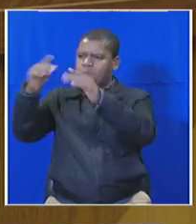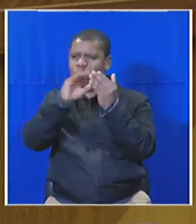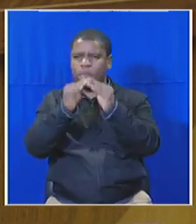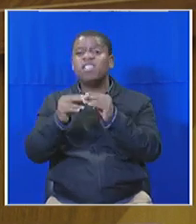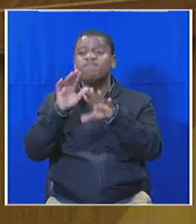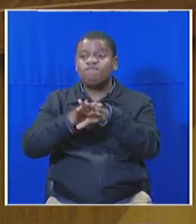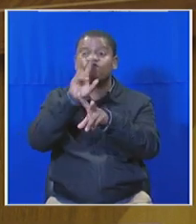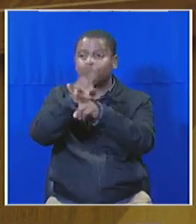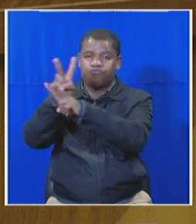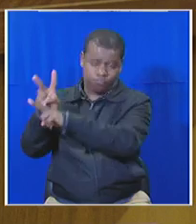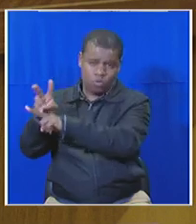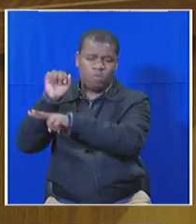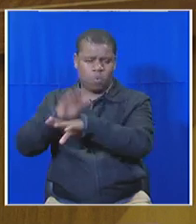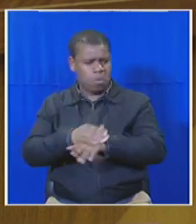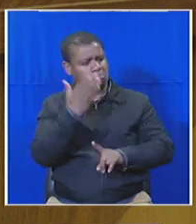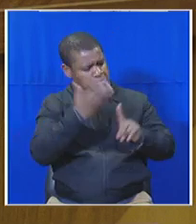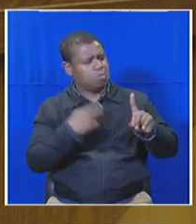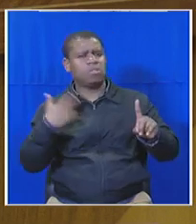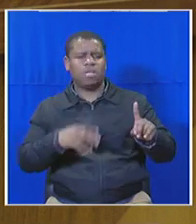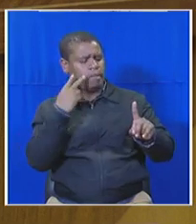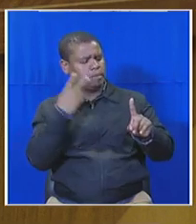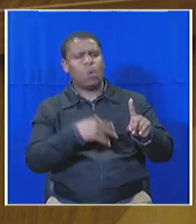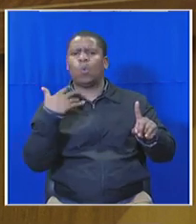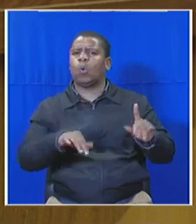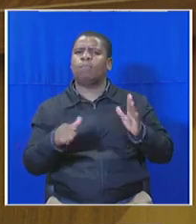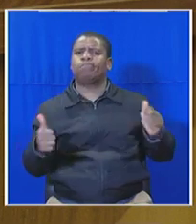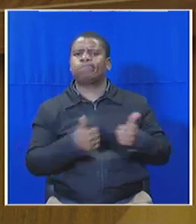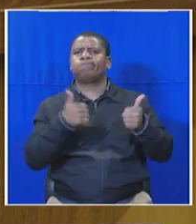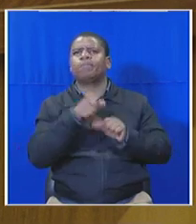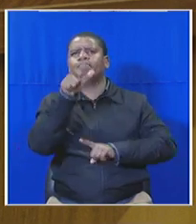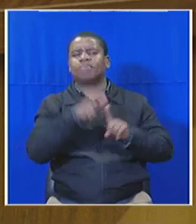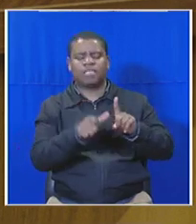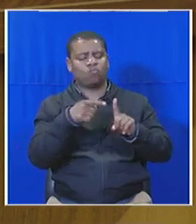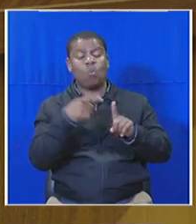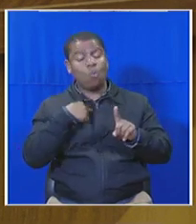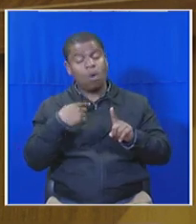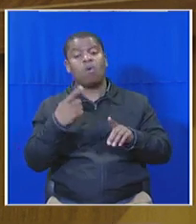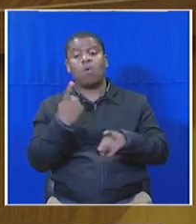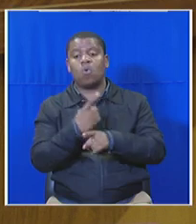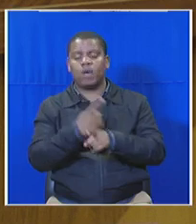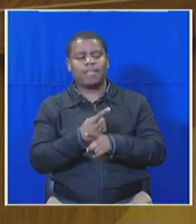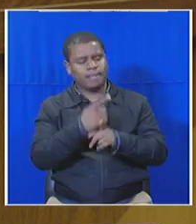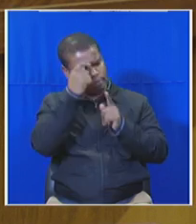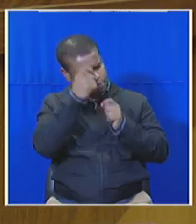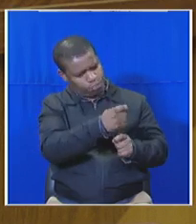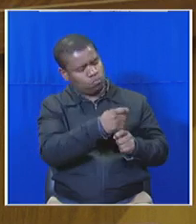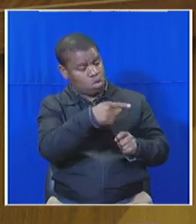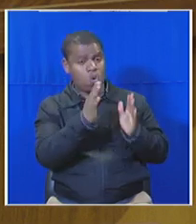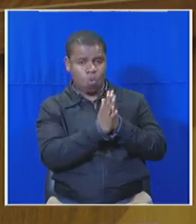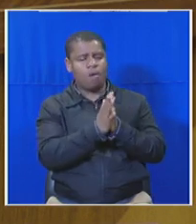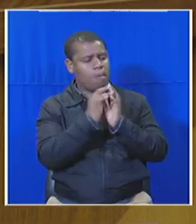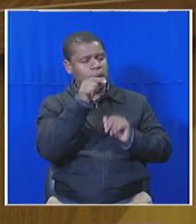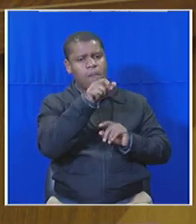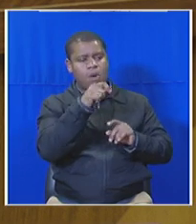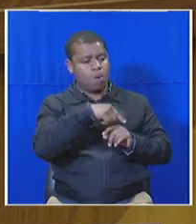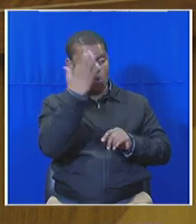as a likeable person with a serious approach to his work which demanded respect. I also knew him to be a Christian, and at a time like